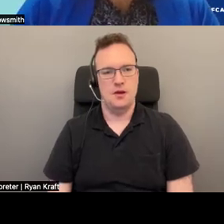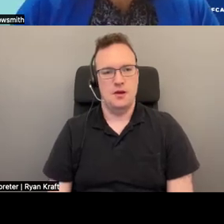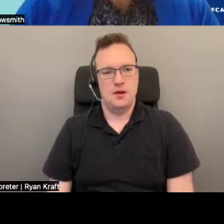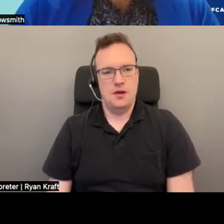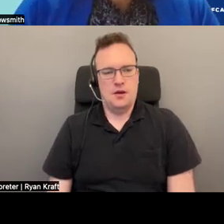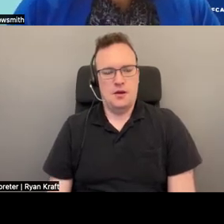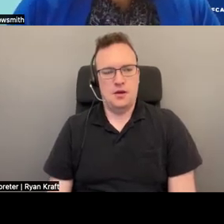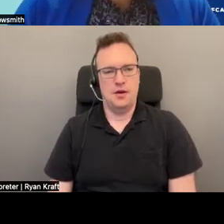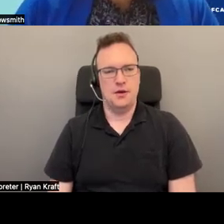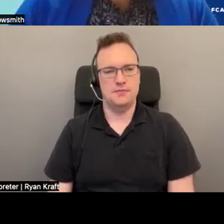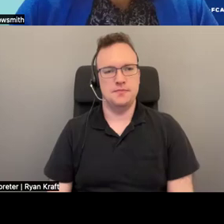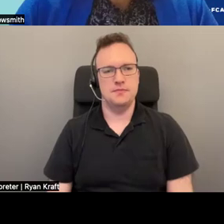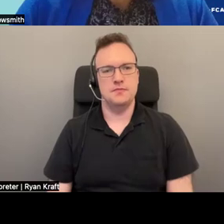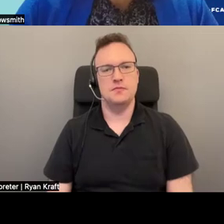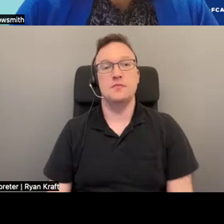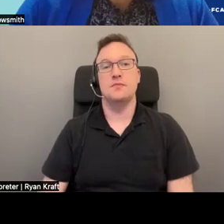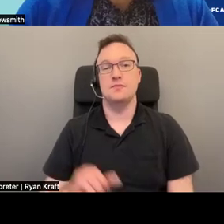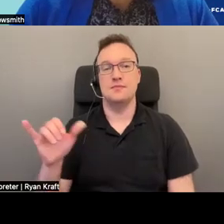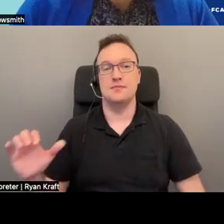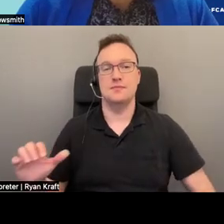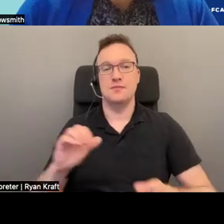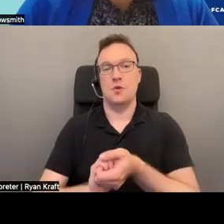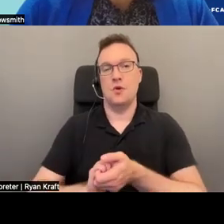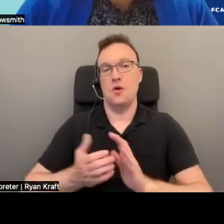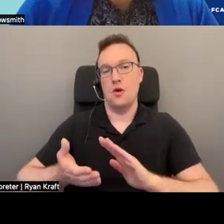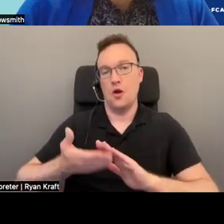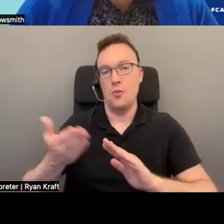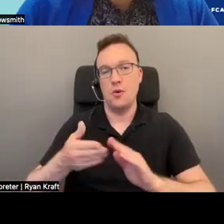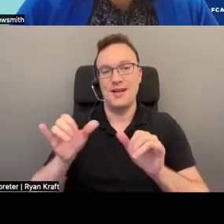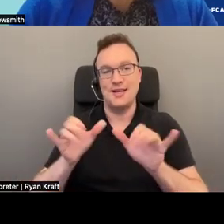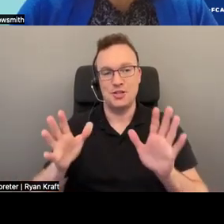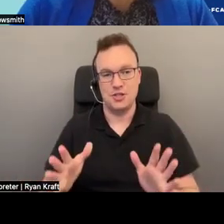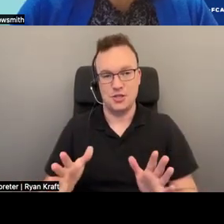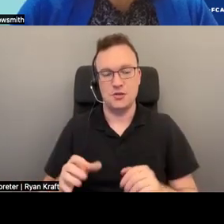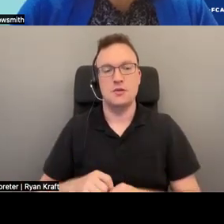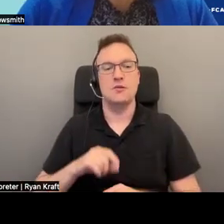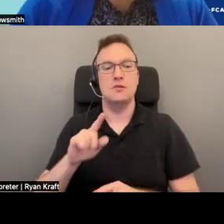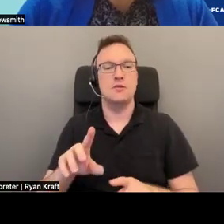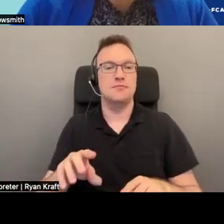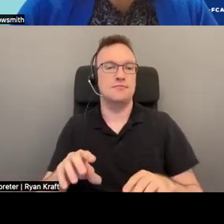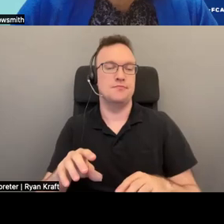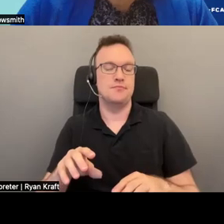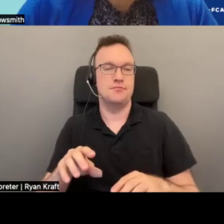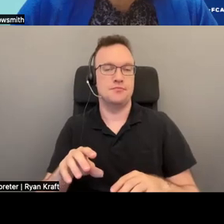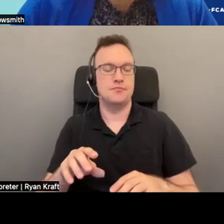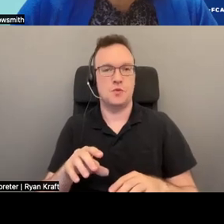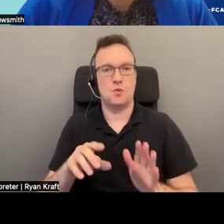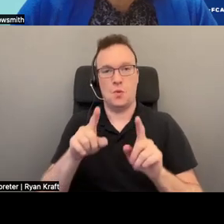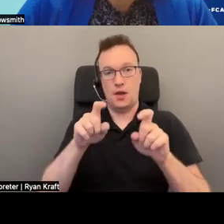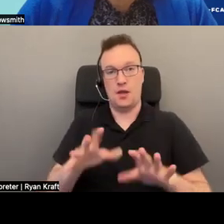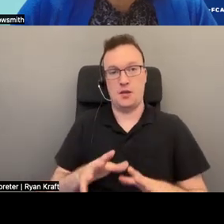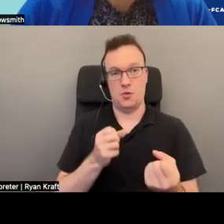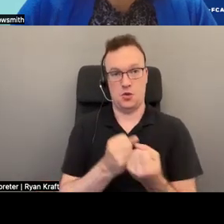We're also partnered with the operating engineers, where we're providing examination supports for